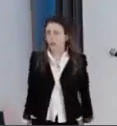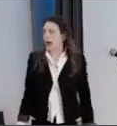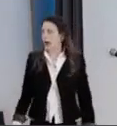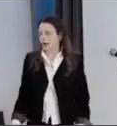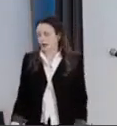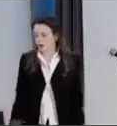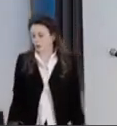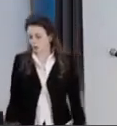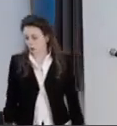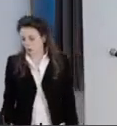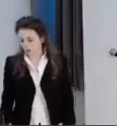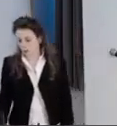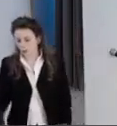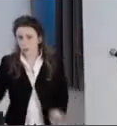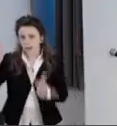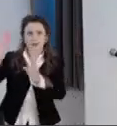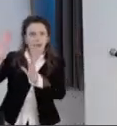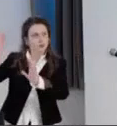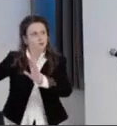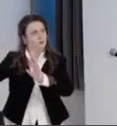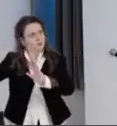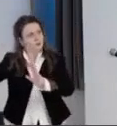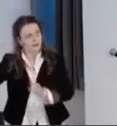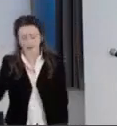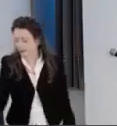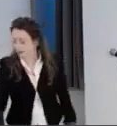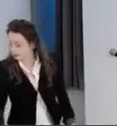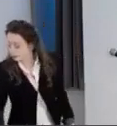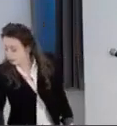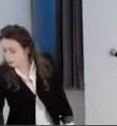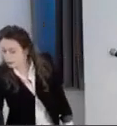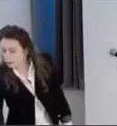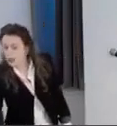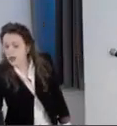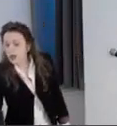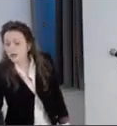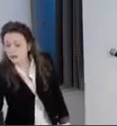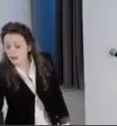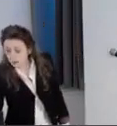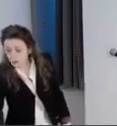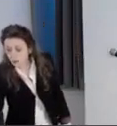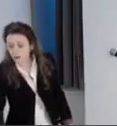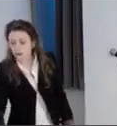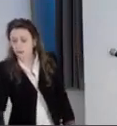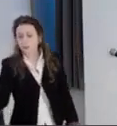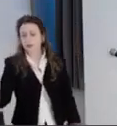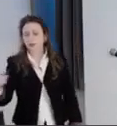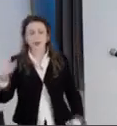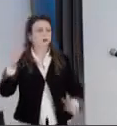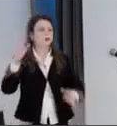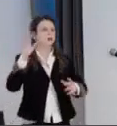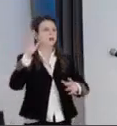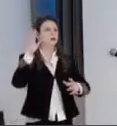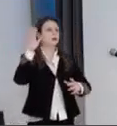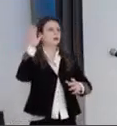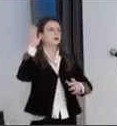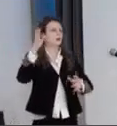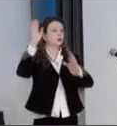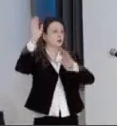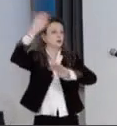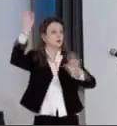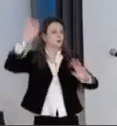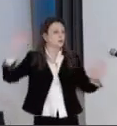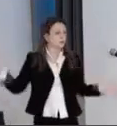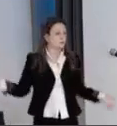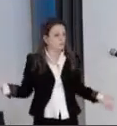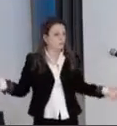reproduce a natural coastline, something that looks convincingly like a natural coastline. A second alternative, when we judge